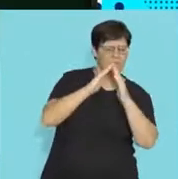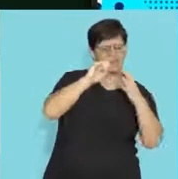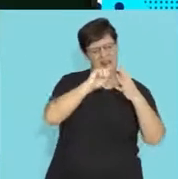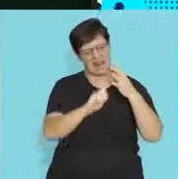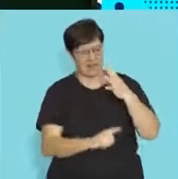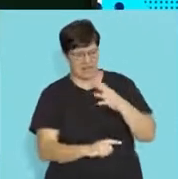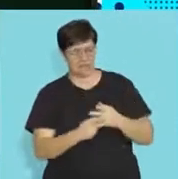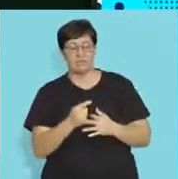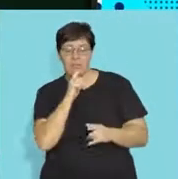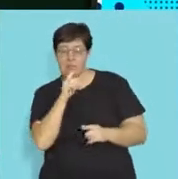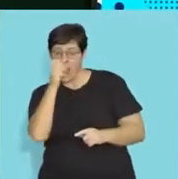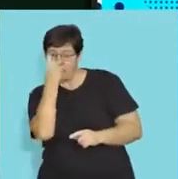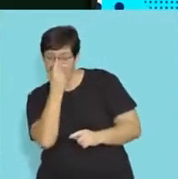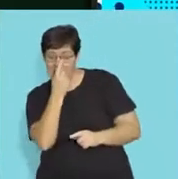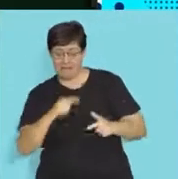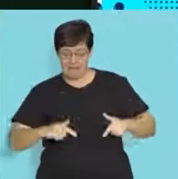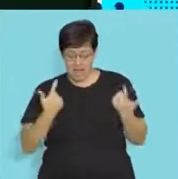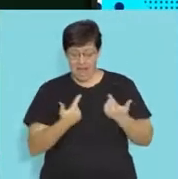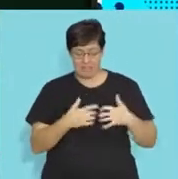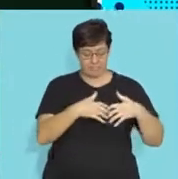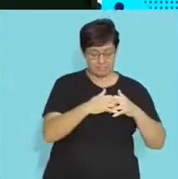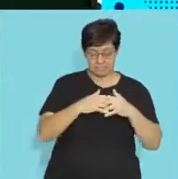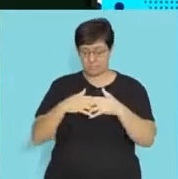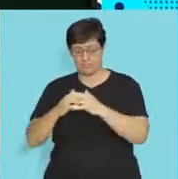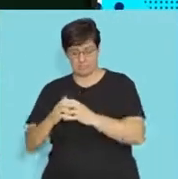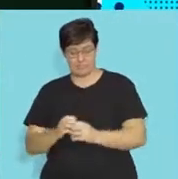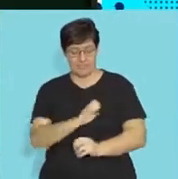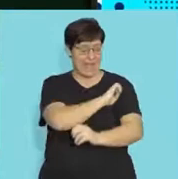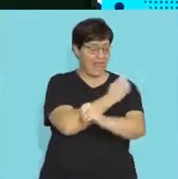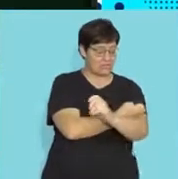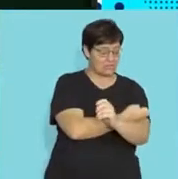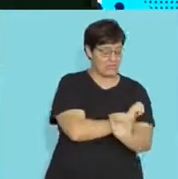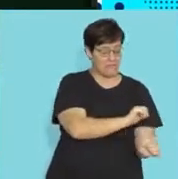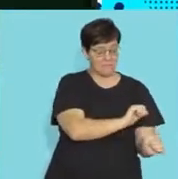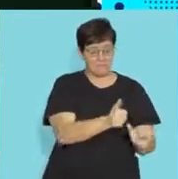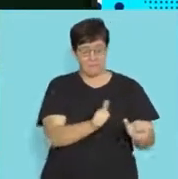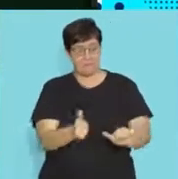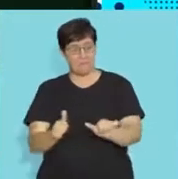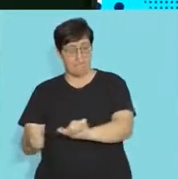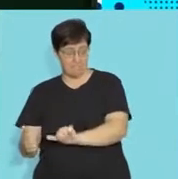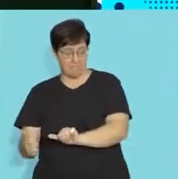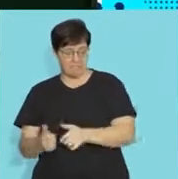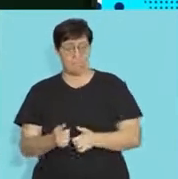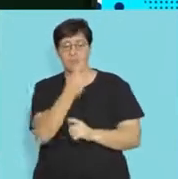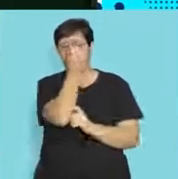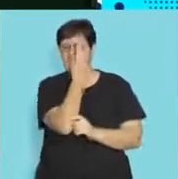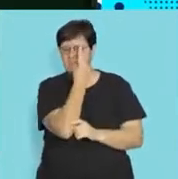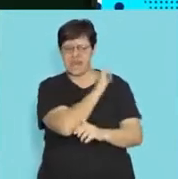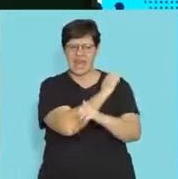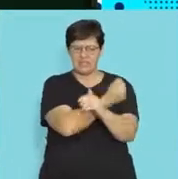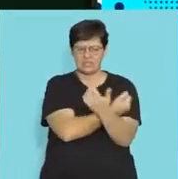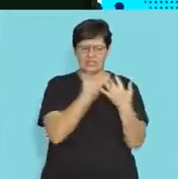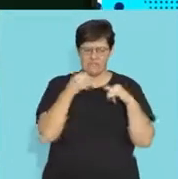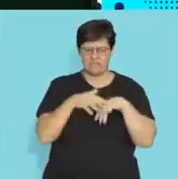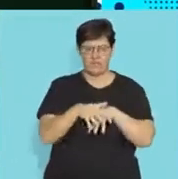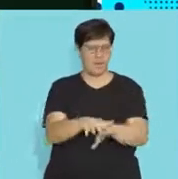important part of understanding how life forms exist. Energy needs to be transferred from one level to the next. So it's important that we